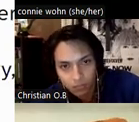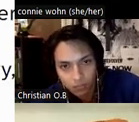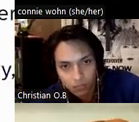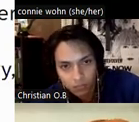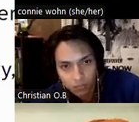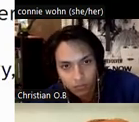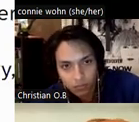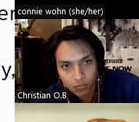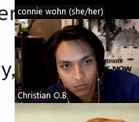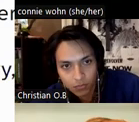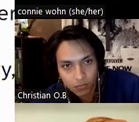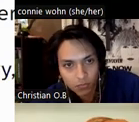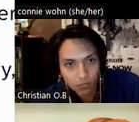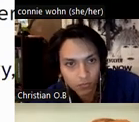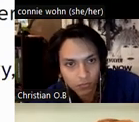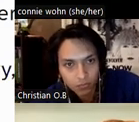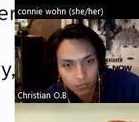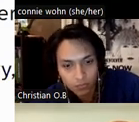Oregon 97207.